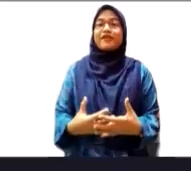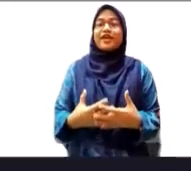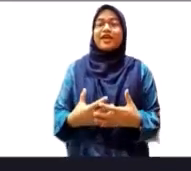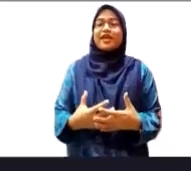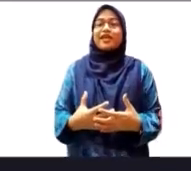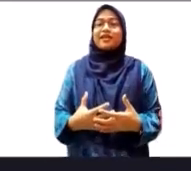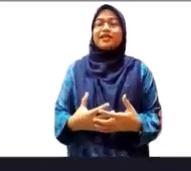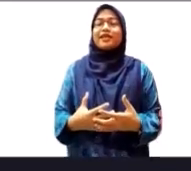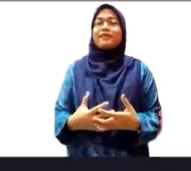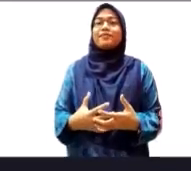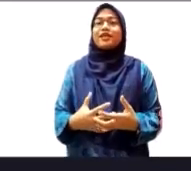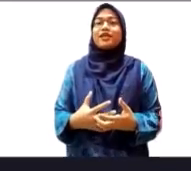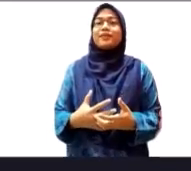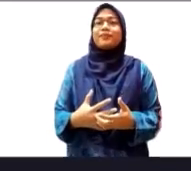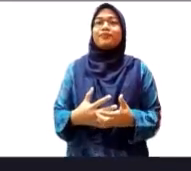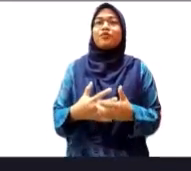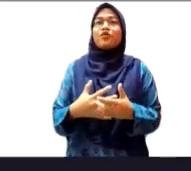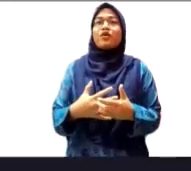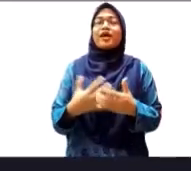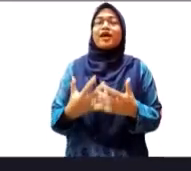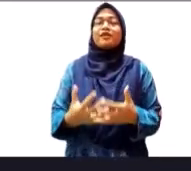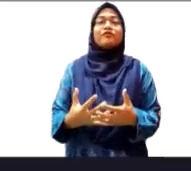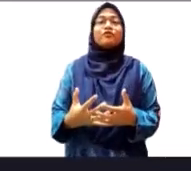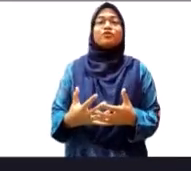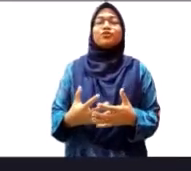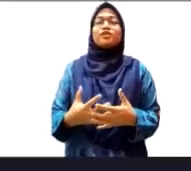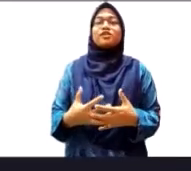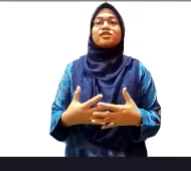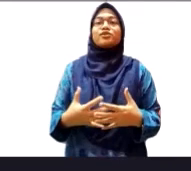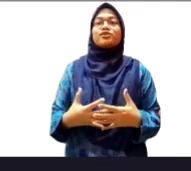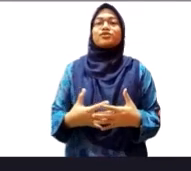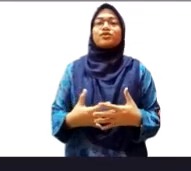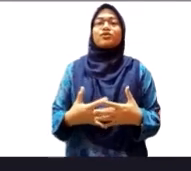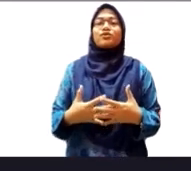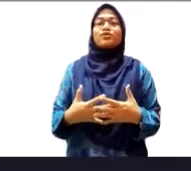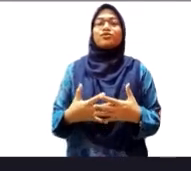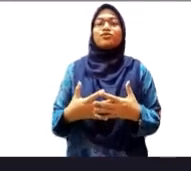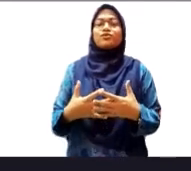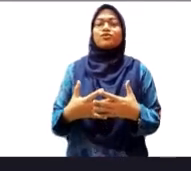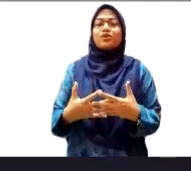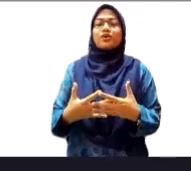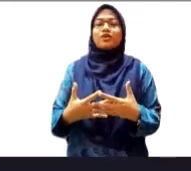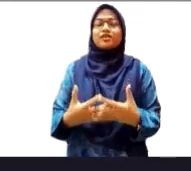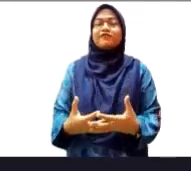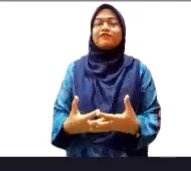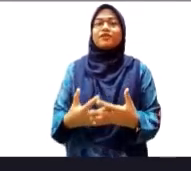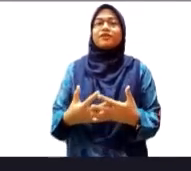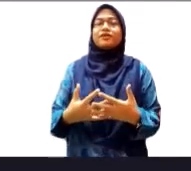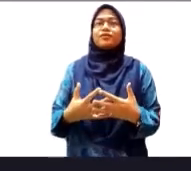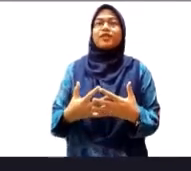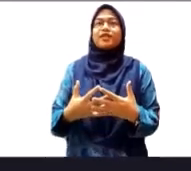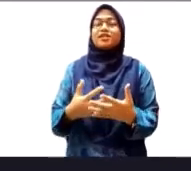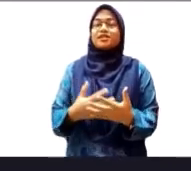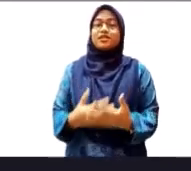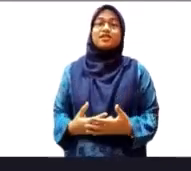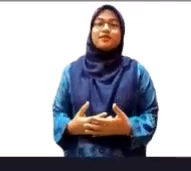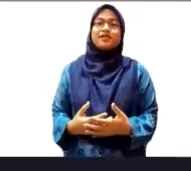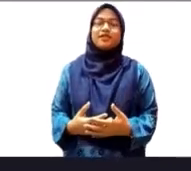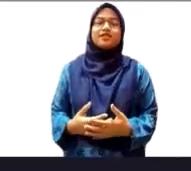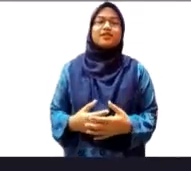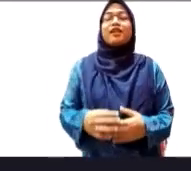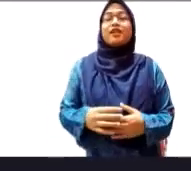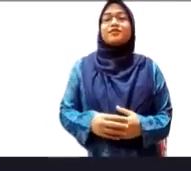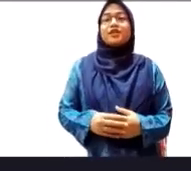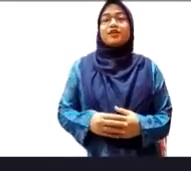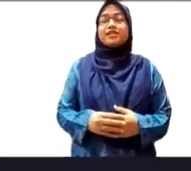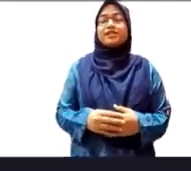have, and they can be more helpful towards those who suffer with these